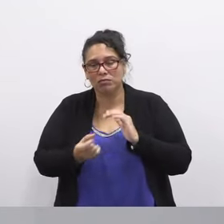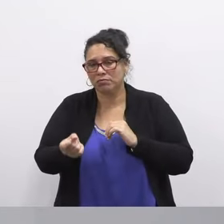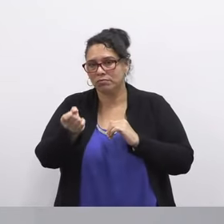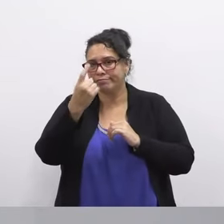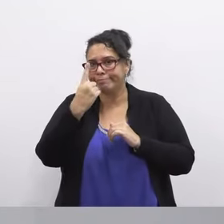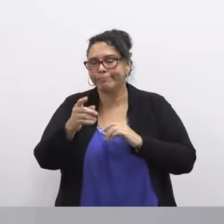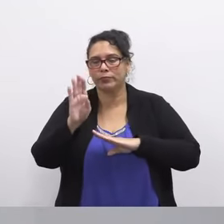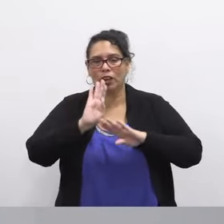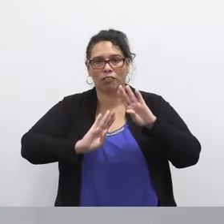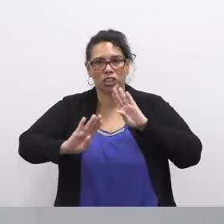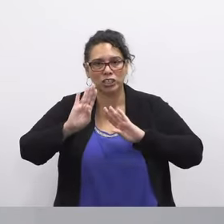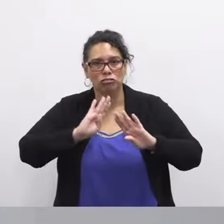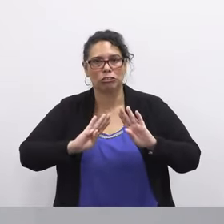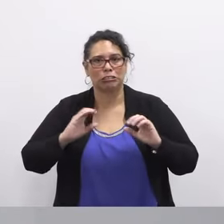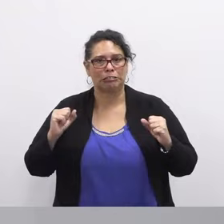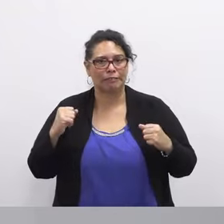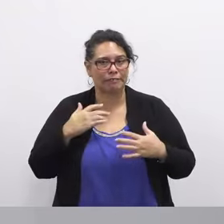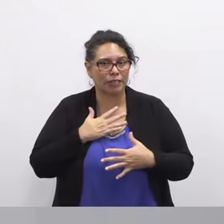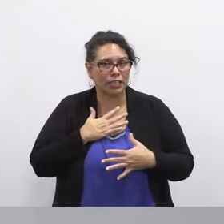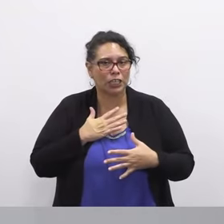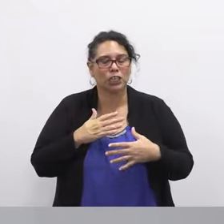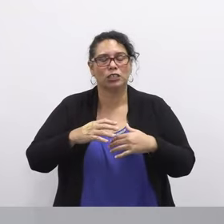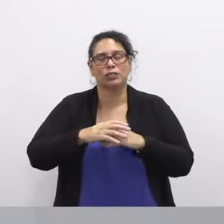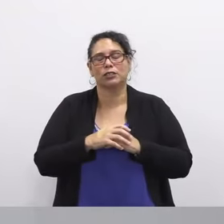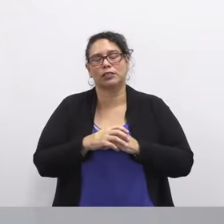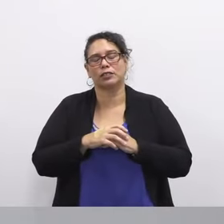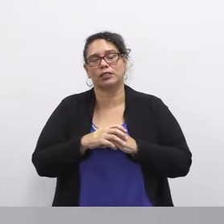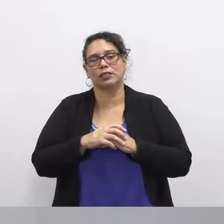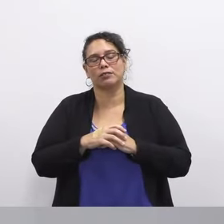the frustrations and the fears.